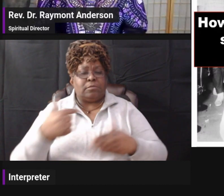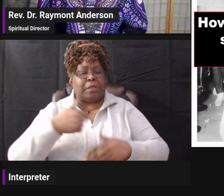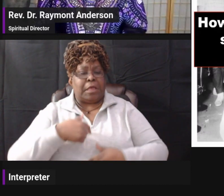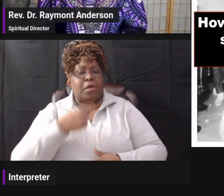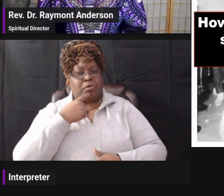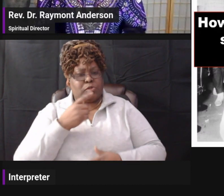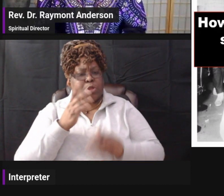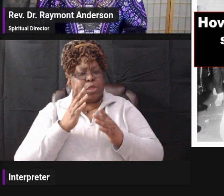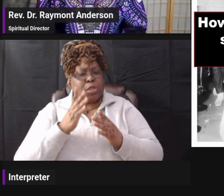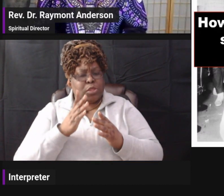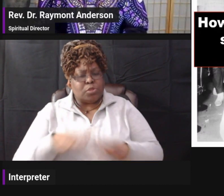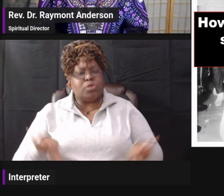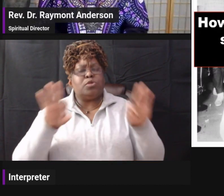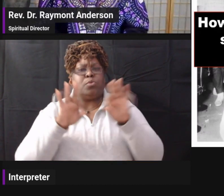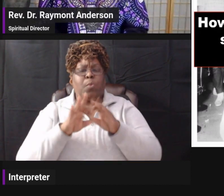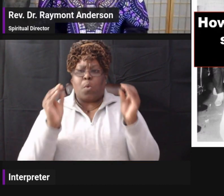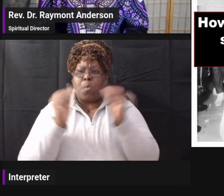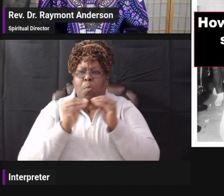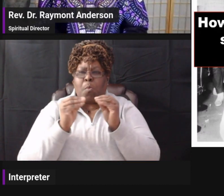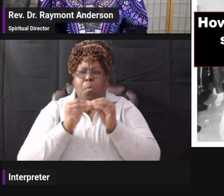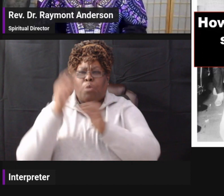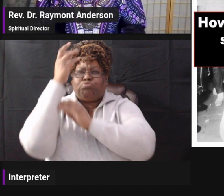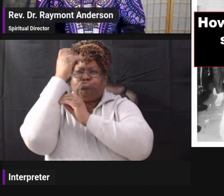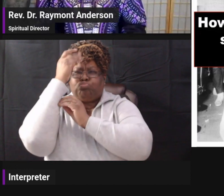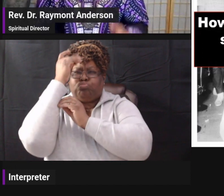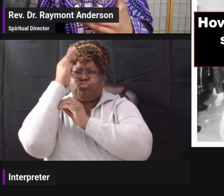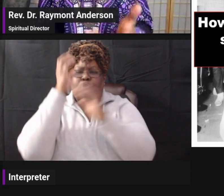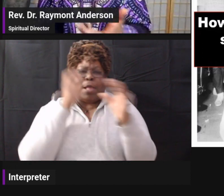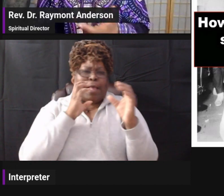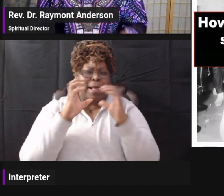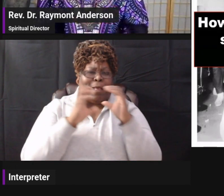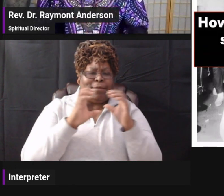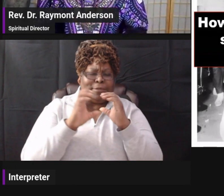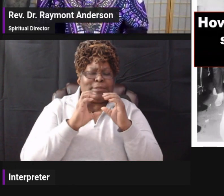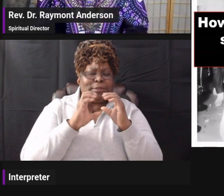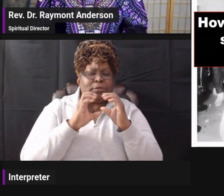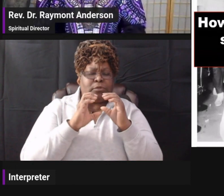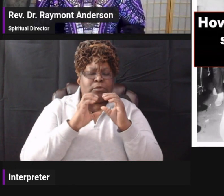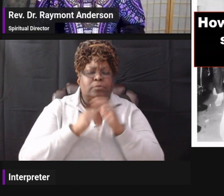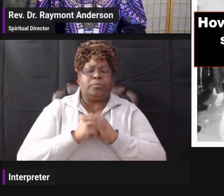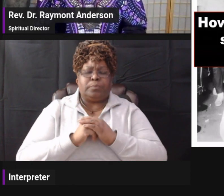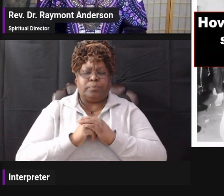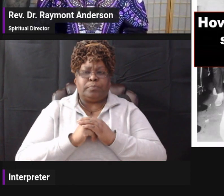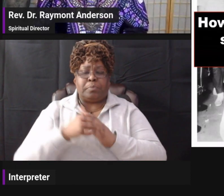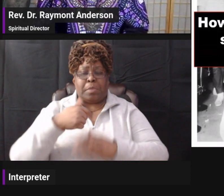That's something that I would say is worth deeper introspection and conversation about.